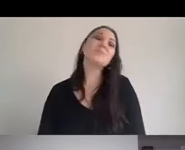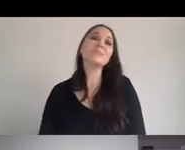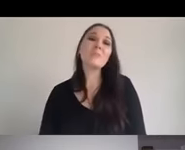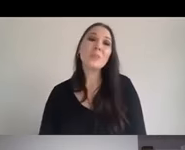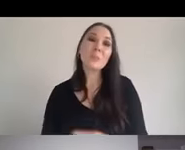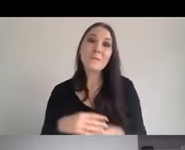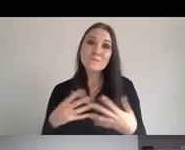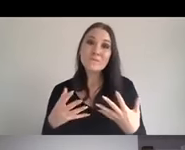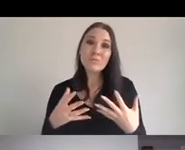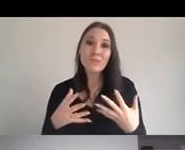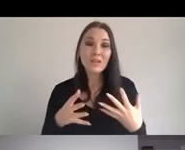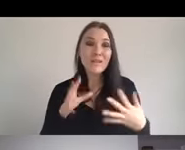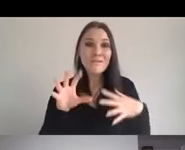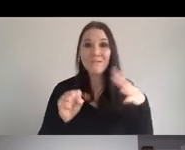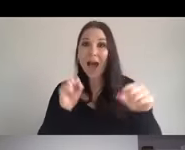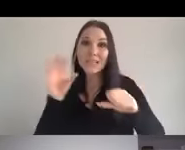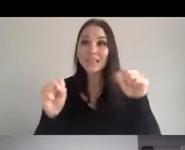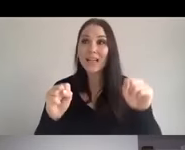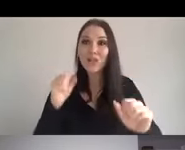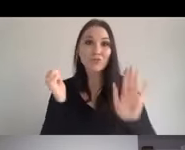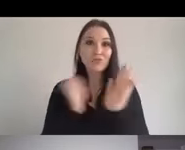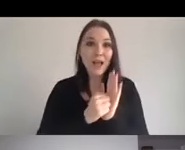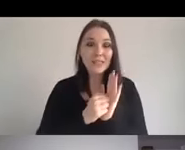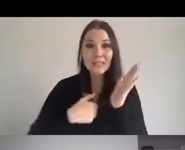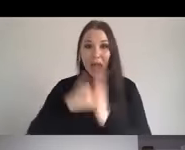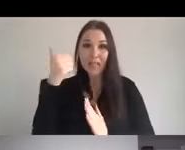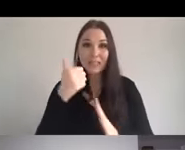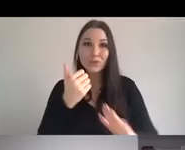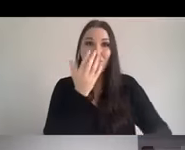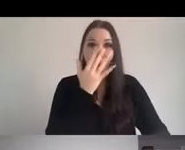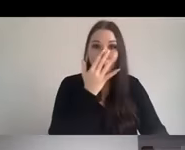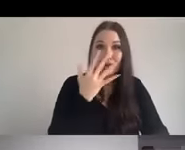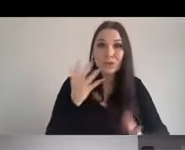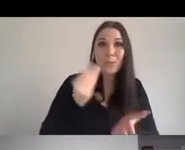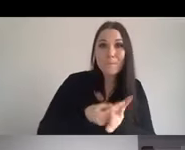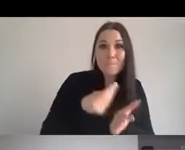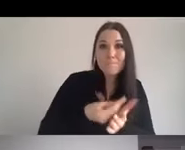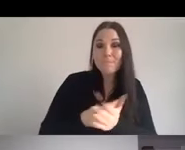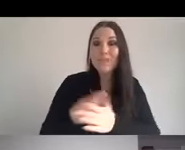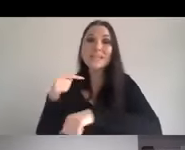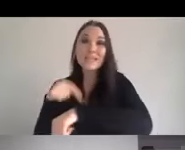right talent, more so the cost versus time. So you always have two options. You can